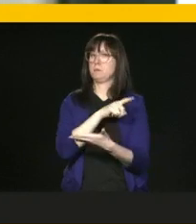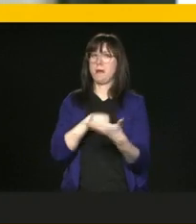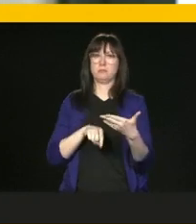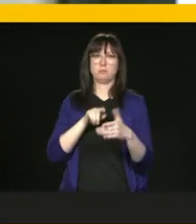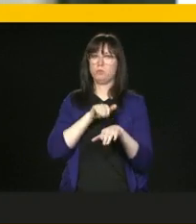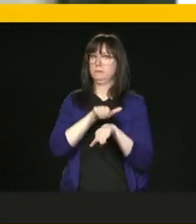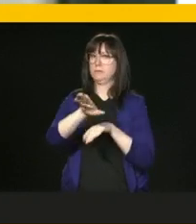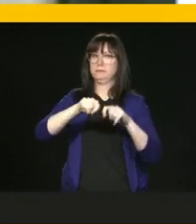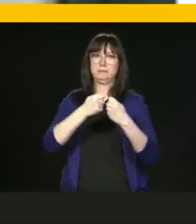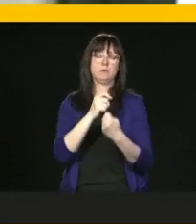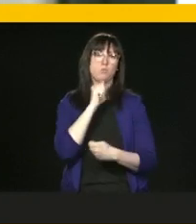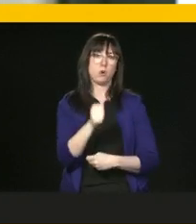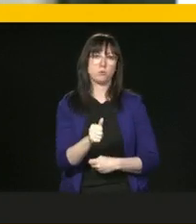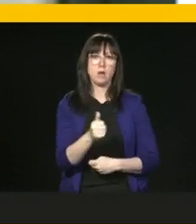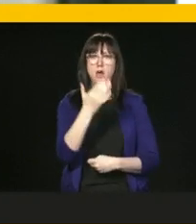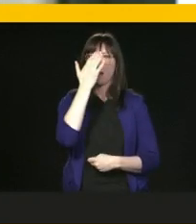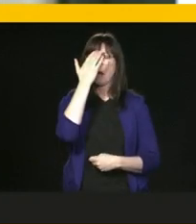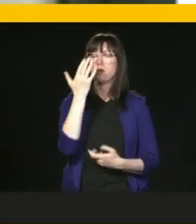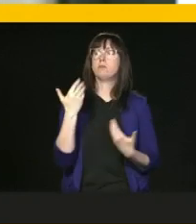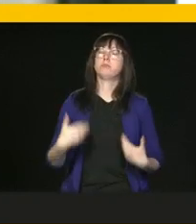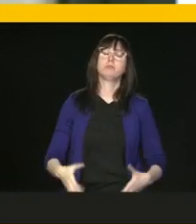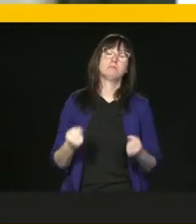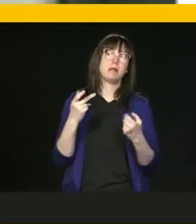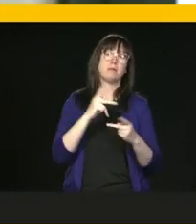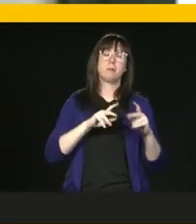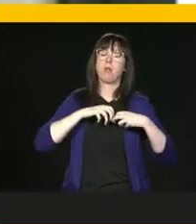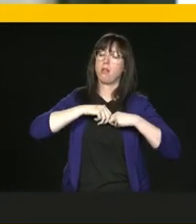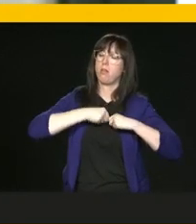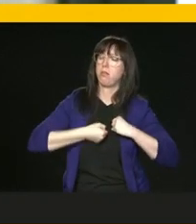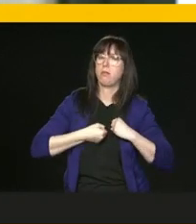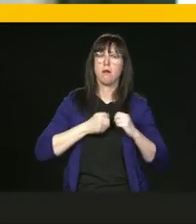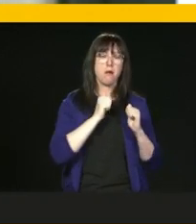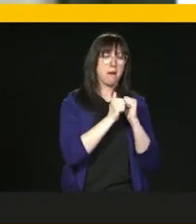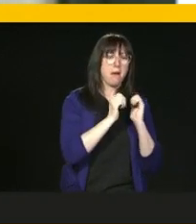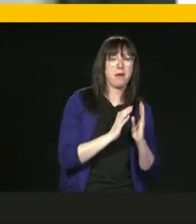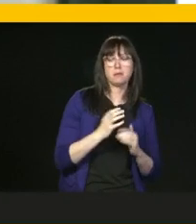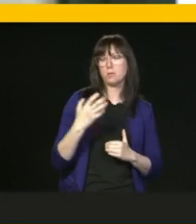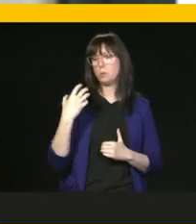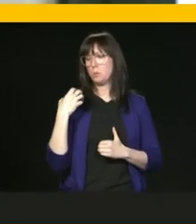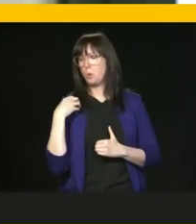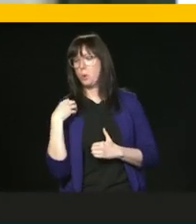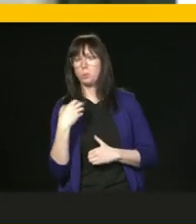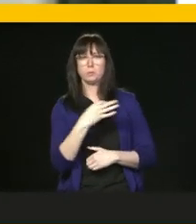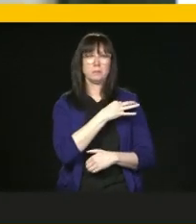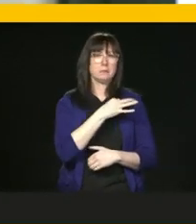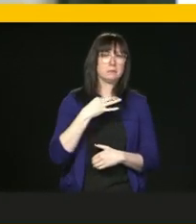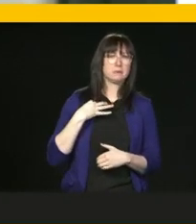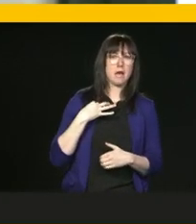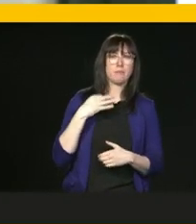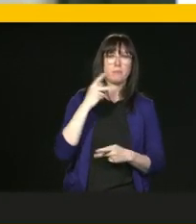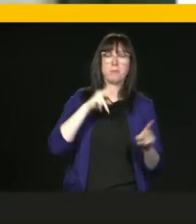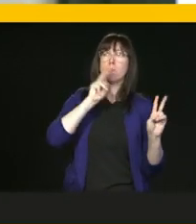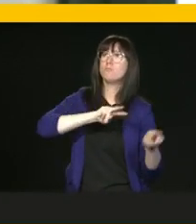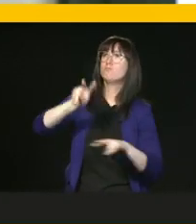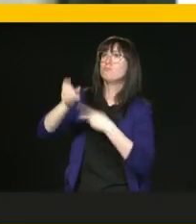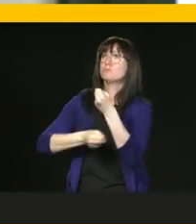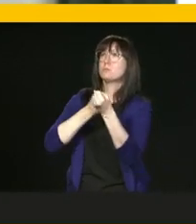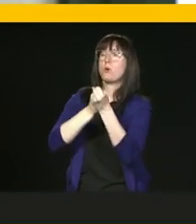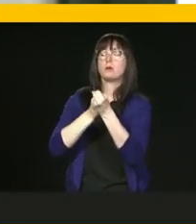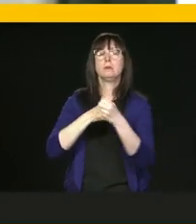is heartbreaking for so many people. Athletes, coaches, staff, and fans. But this